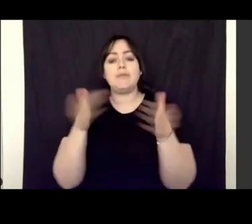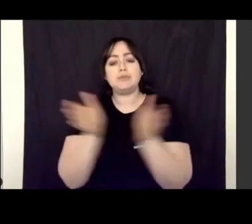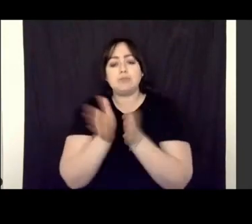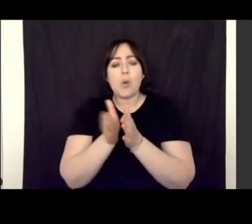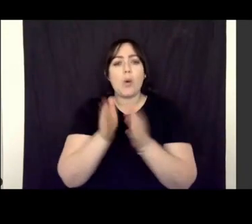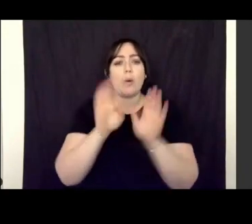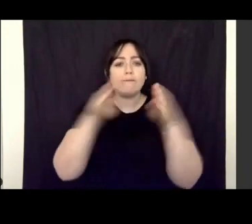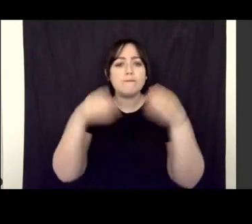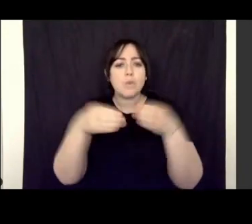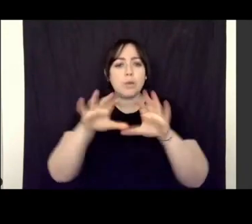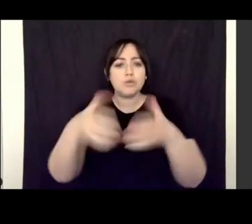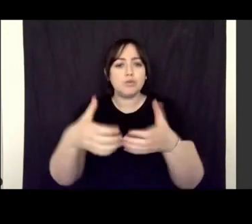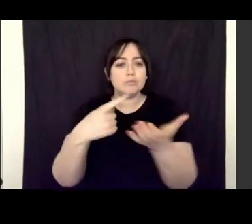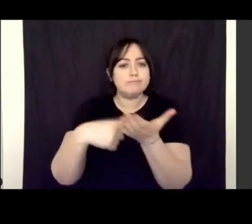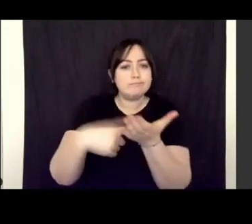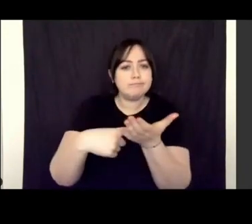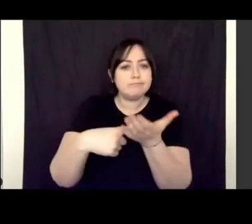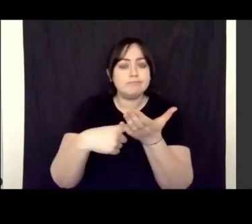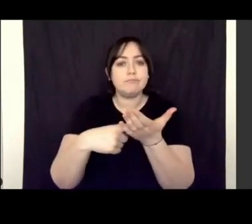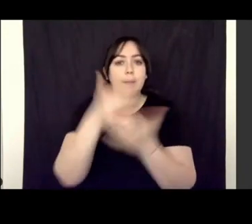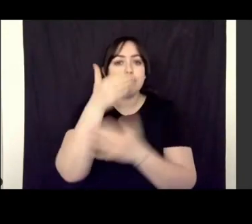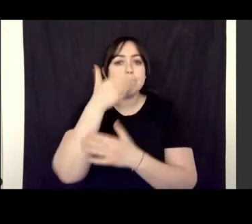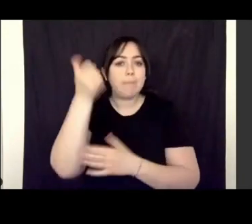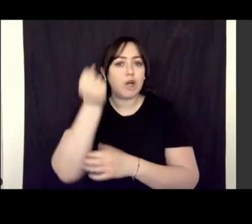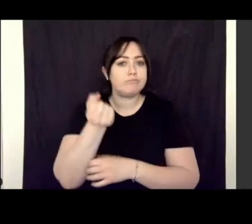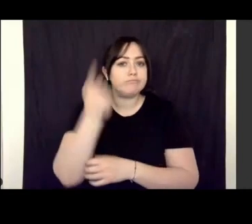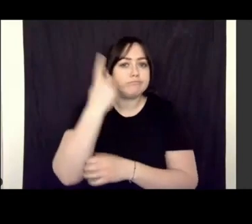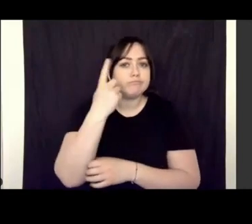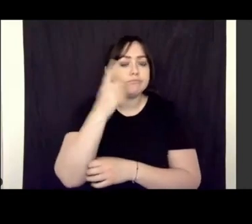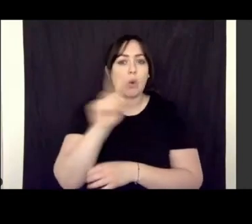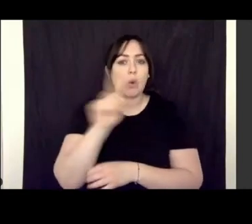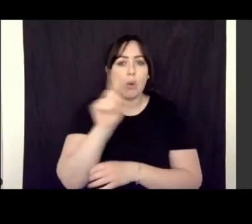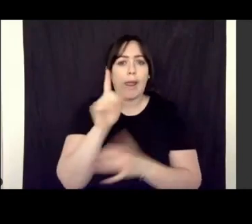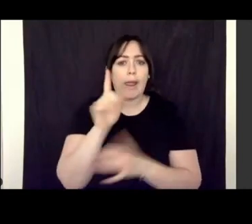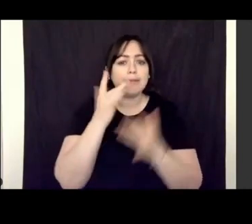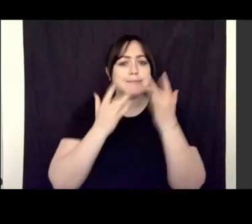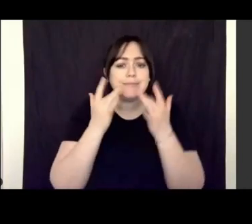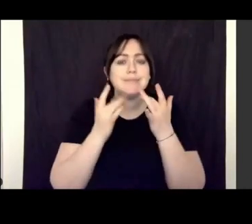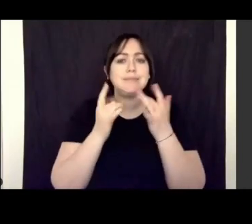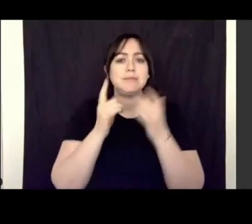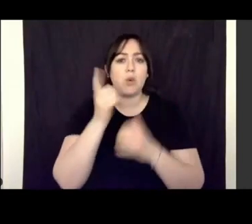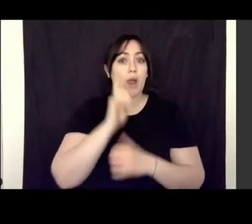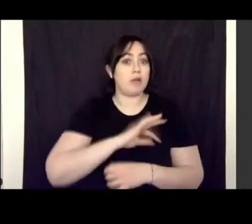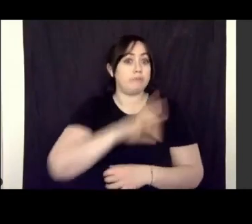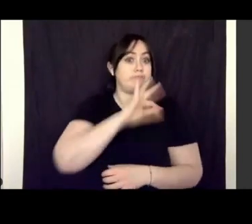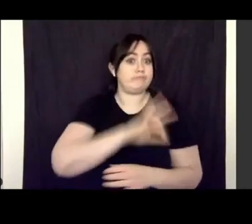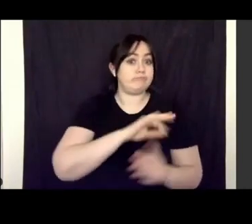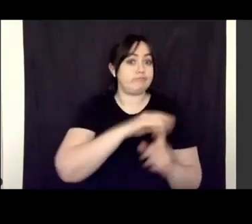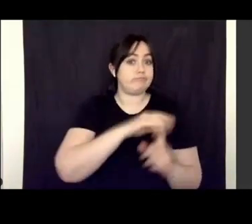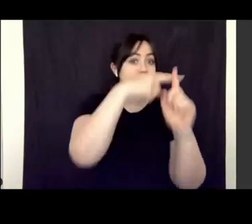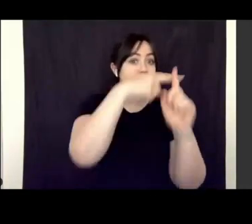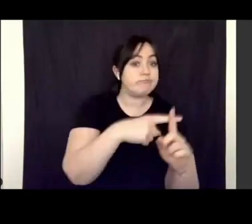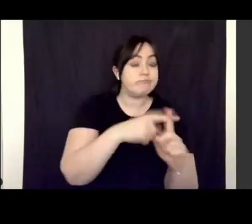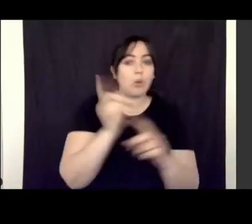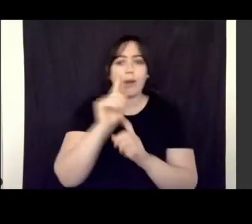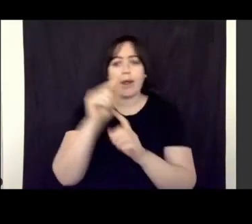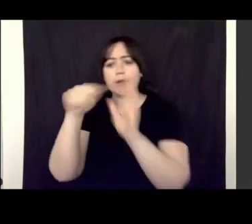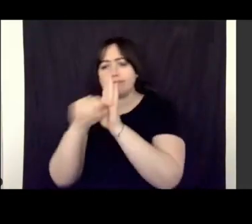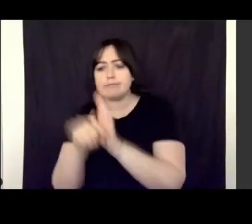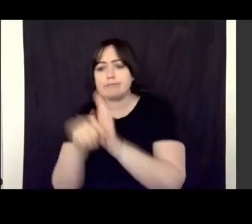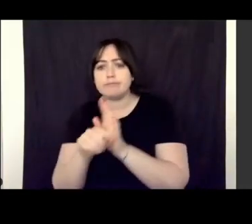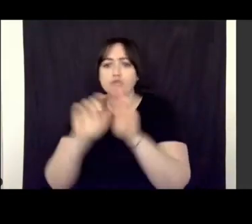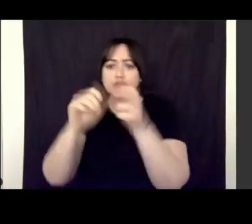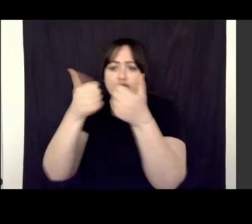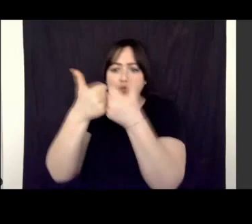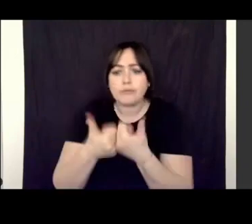understanding of where the shortfalls and advantages and where the challenges and successes were in terms of